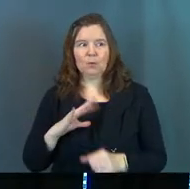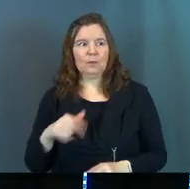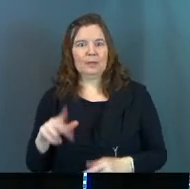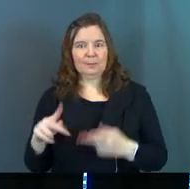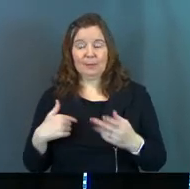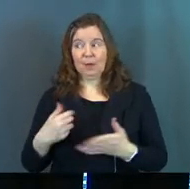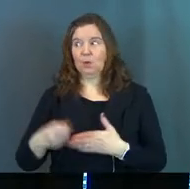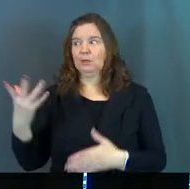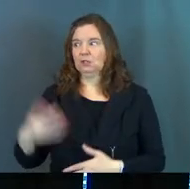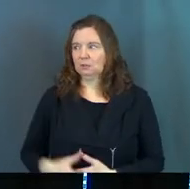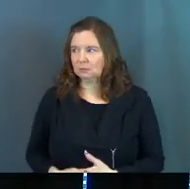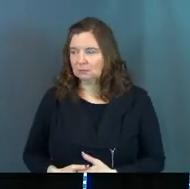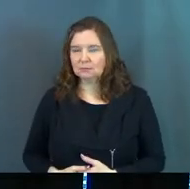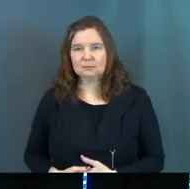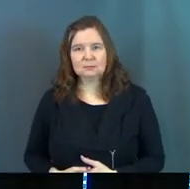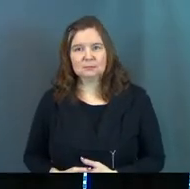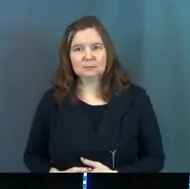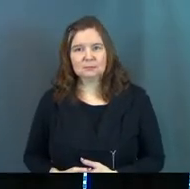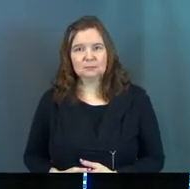like, man, these people are rich.